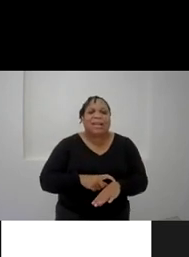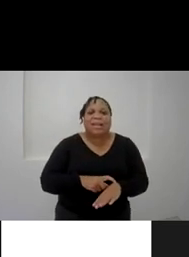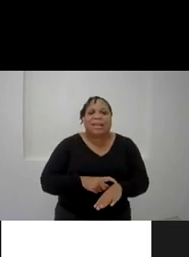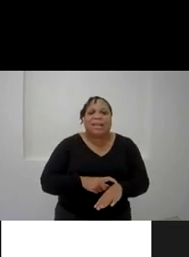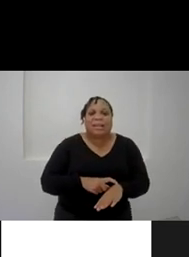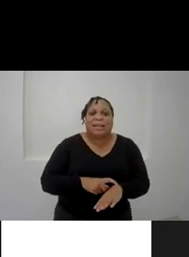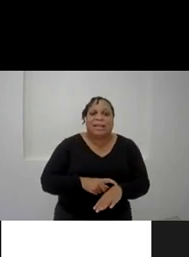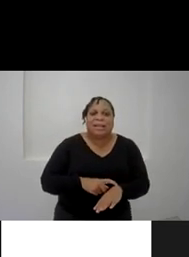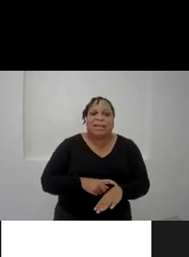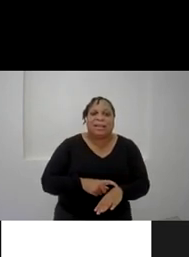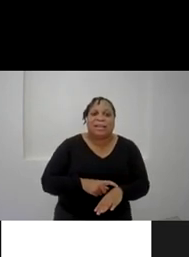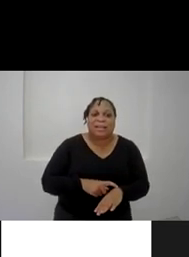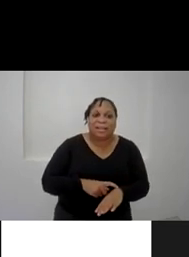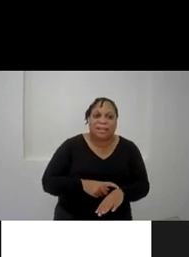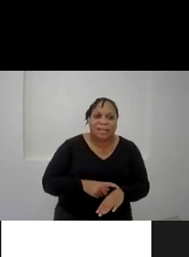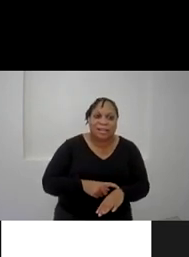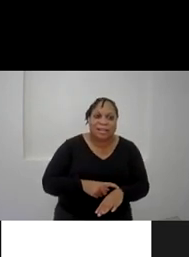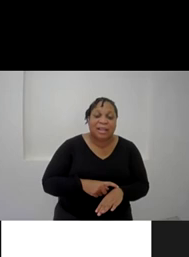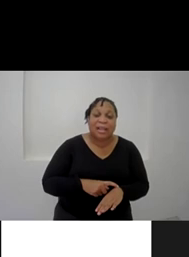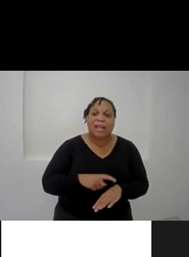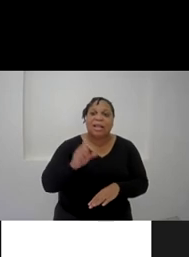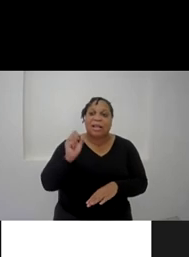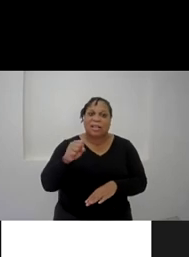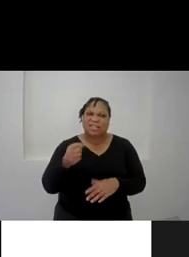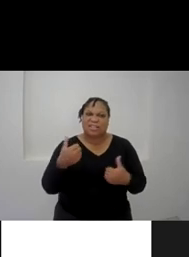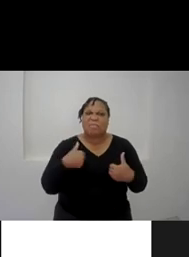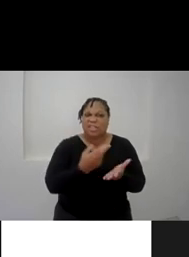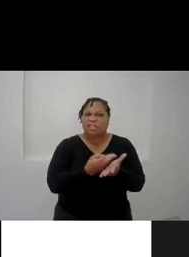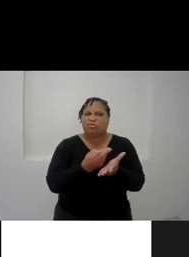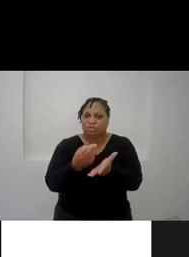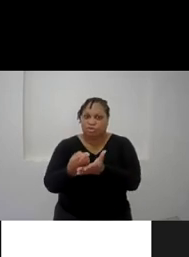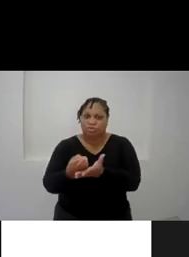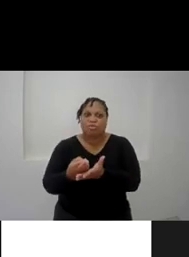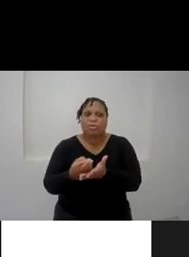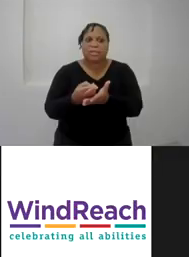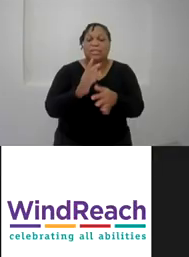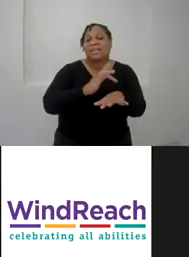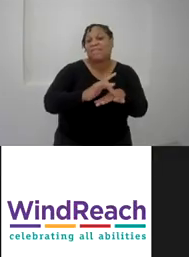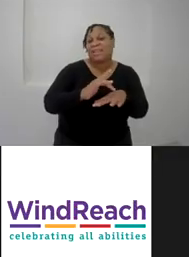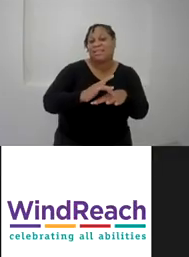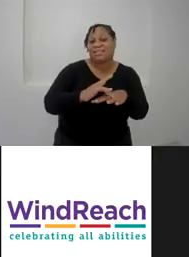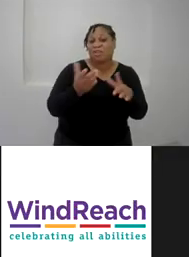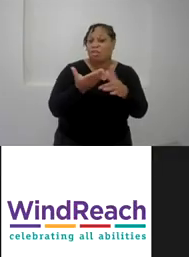Certainly make these resources available via Elisa.